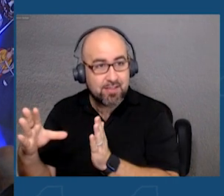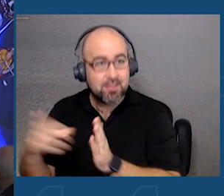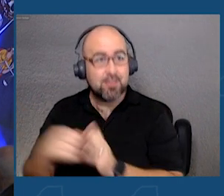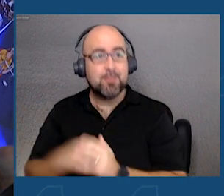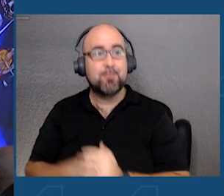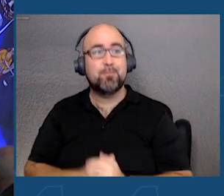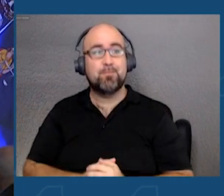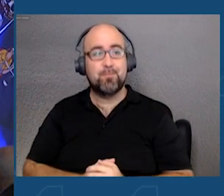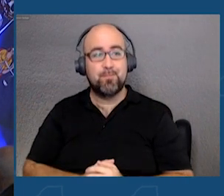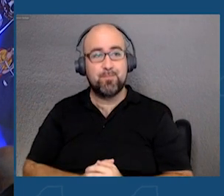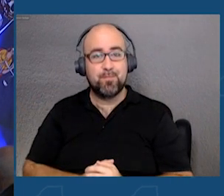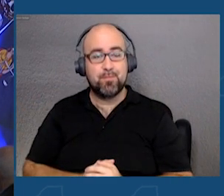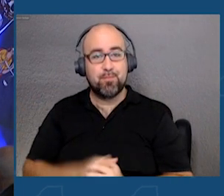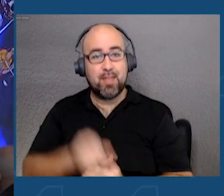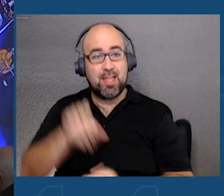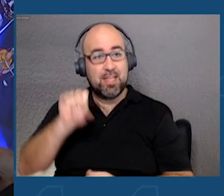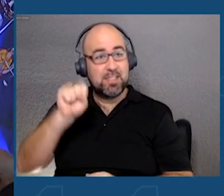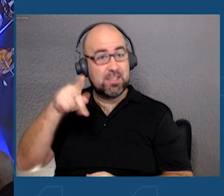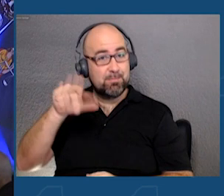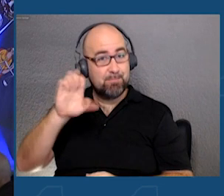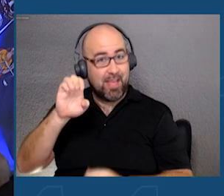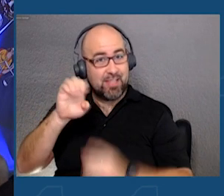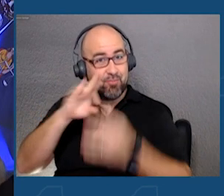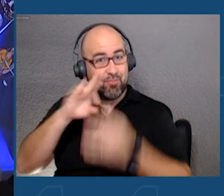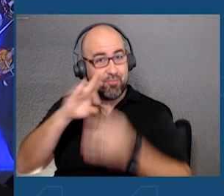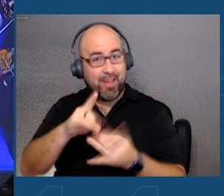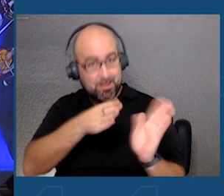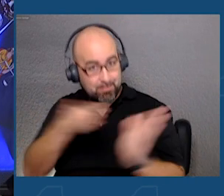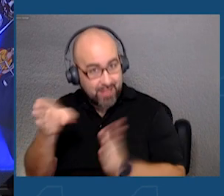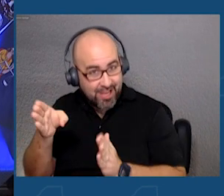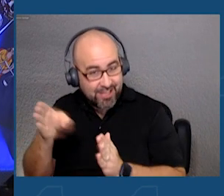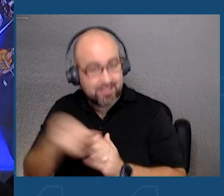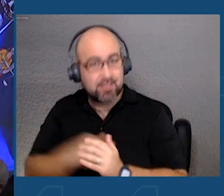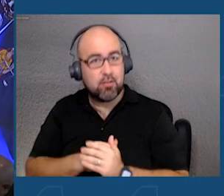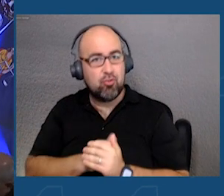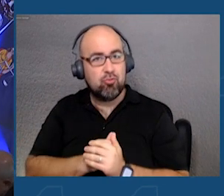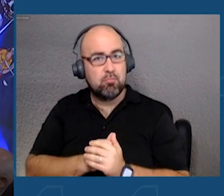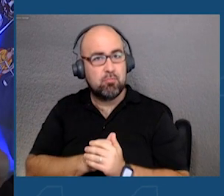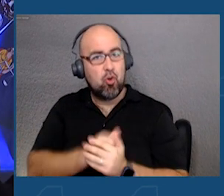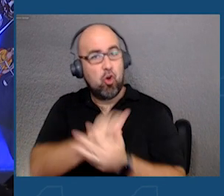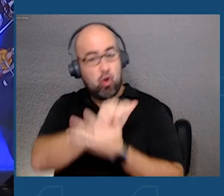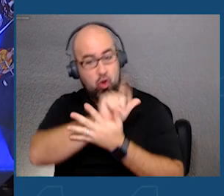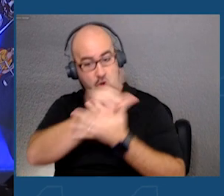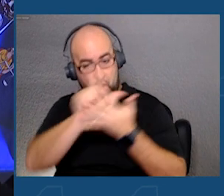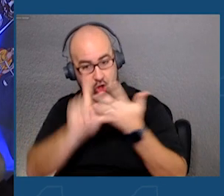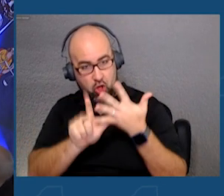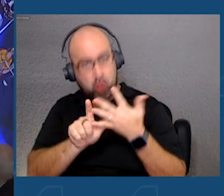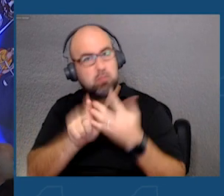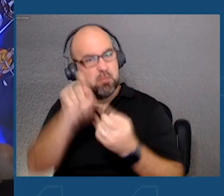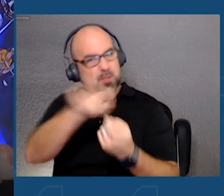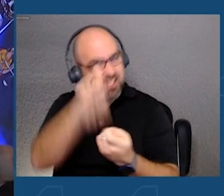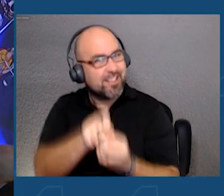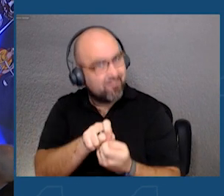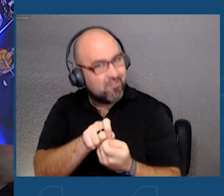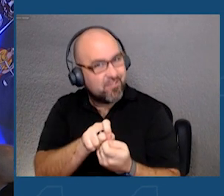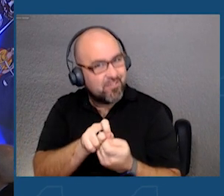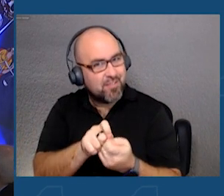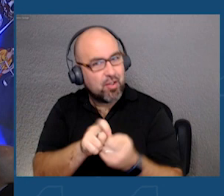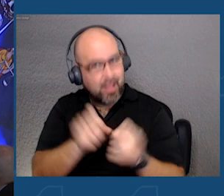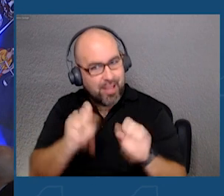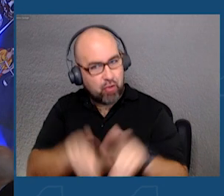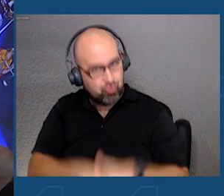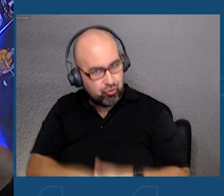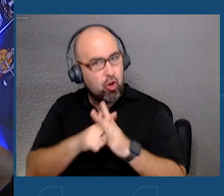space-related plans, all specific enough to get going,